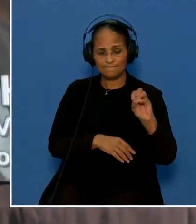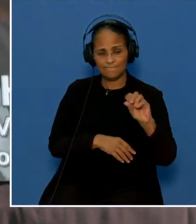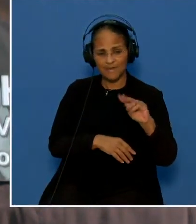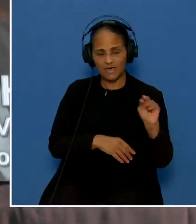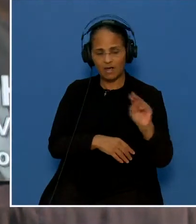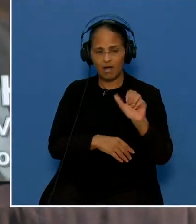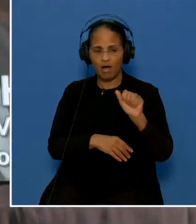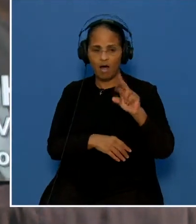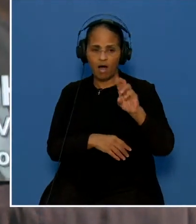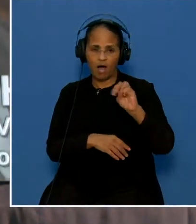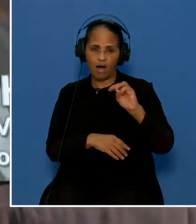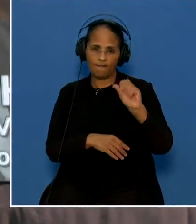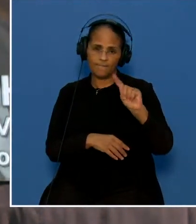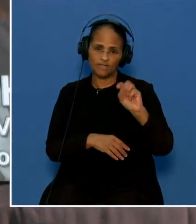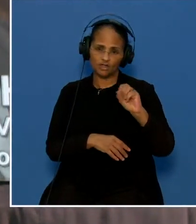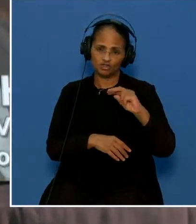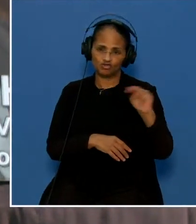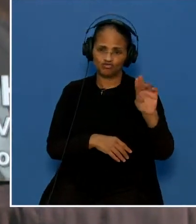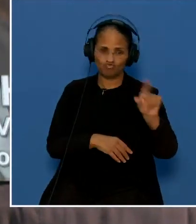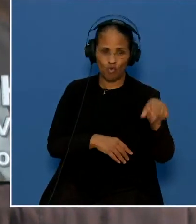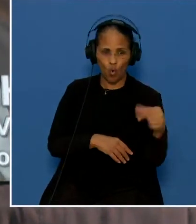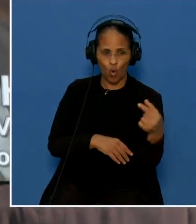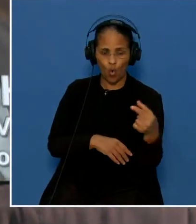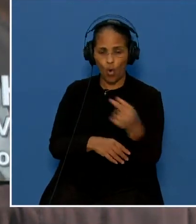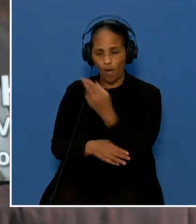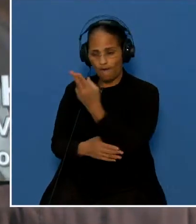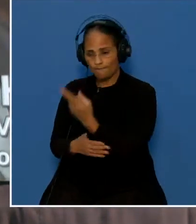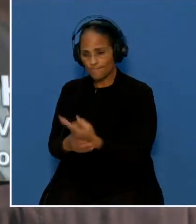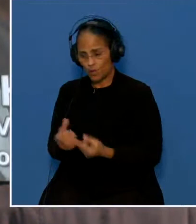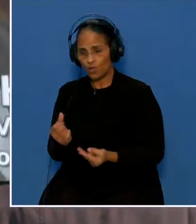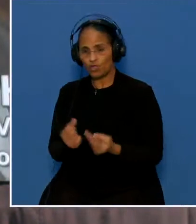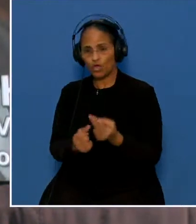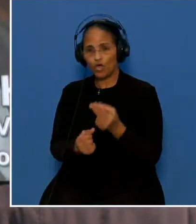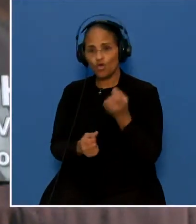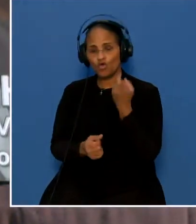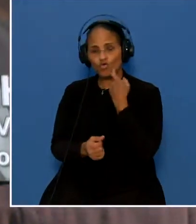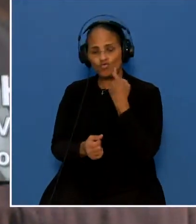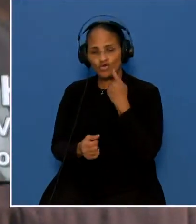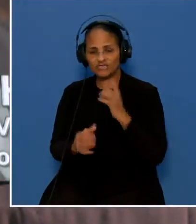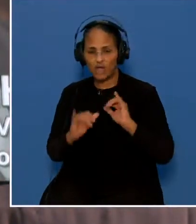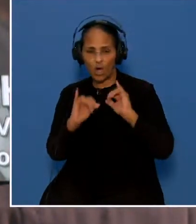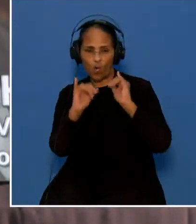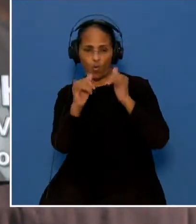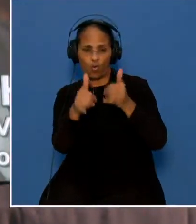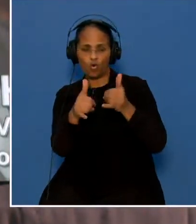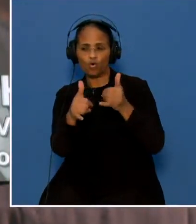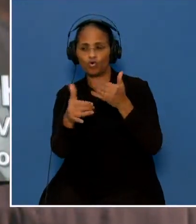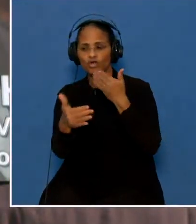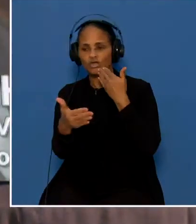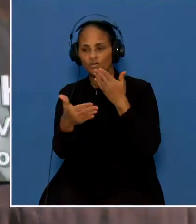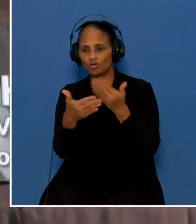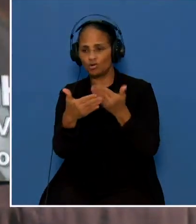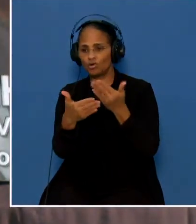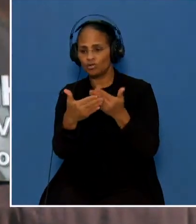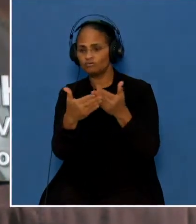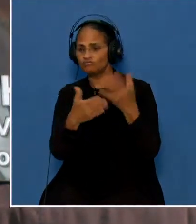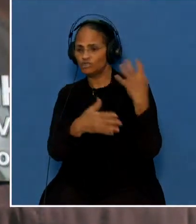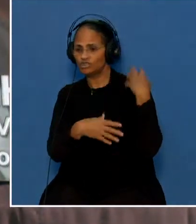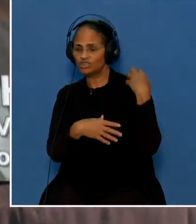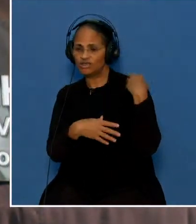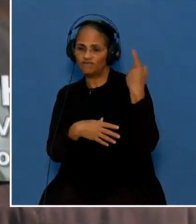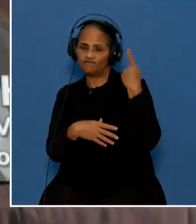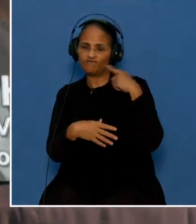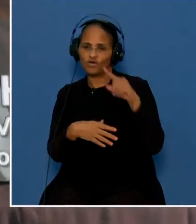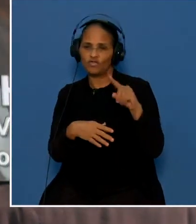Nathan Frick, the two Royal Bermuda Regiment soldiers who were recently awarded Commander-in-Chief commendations for